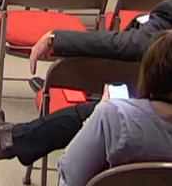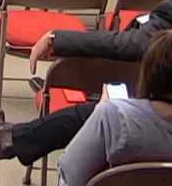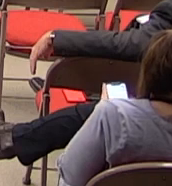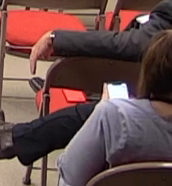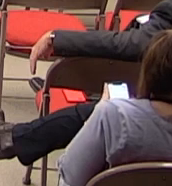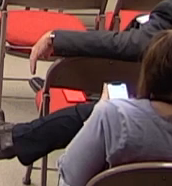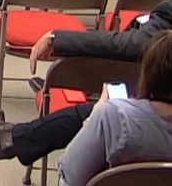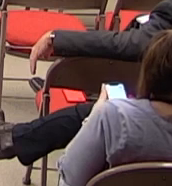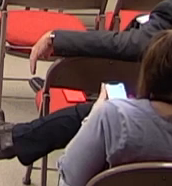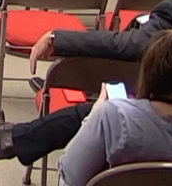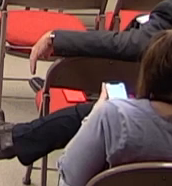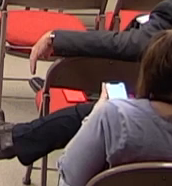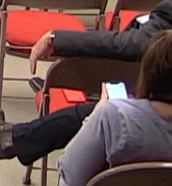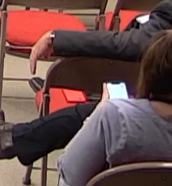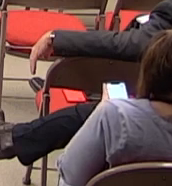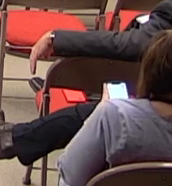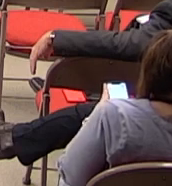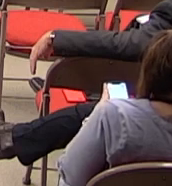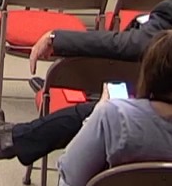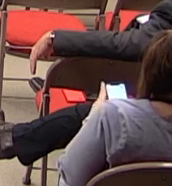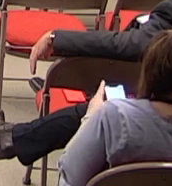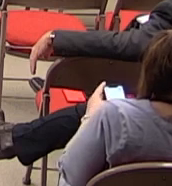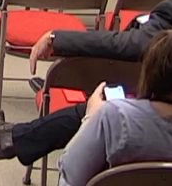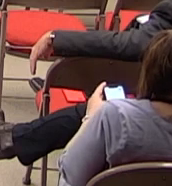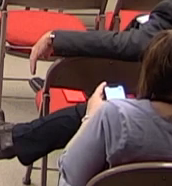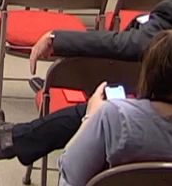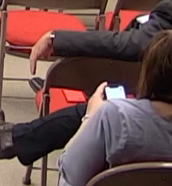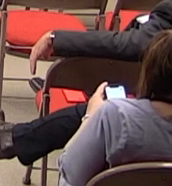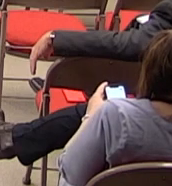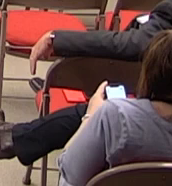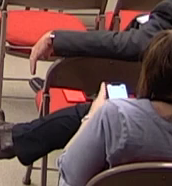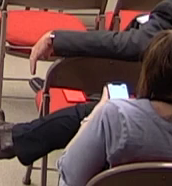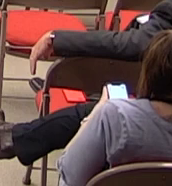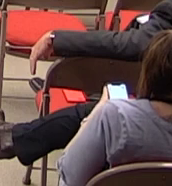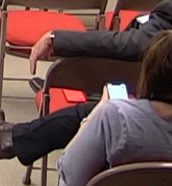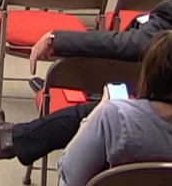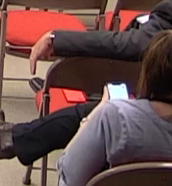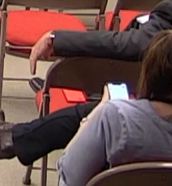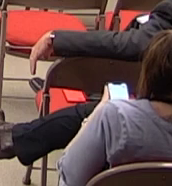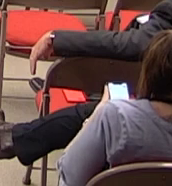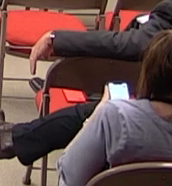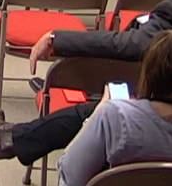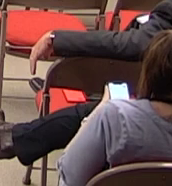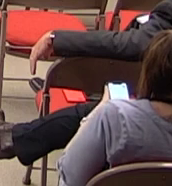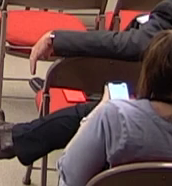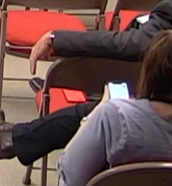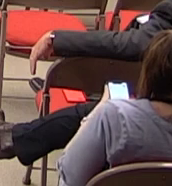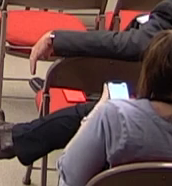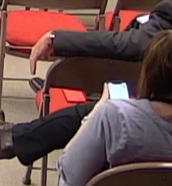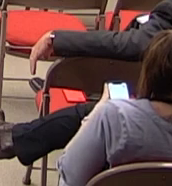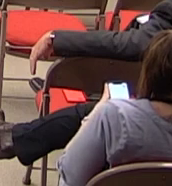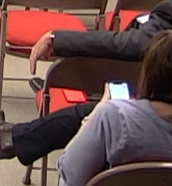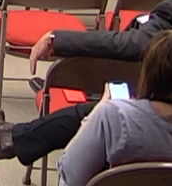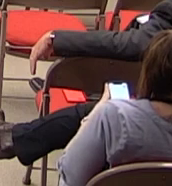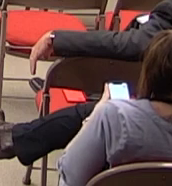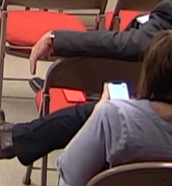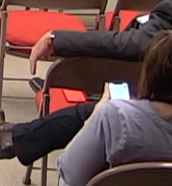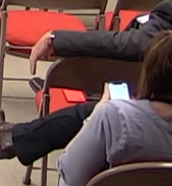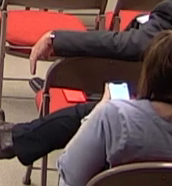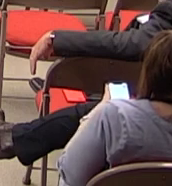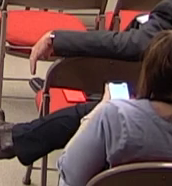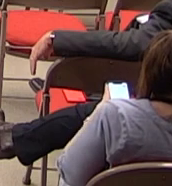a new counter proposal to JCTA for their consideration. Is this agreement time sensitive? Is it something that we could bring back at the next meeting?